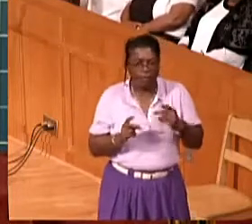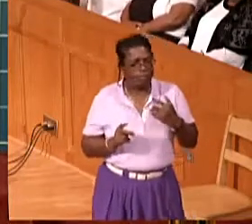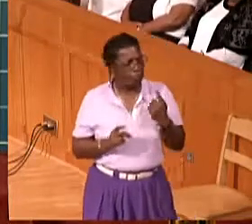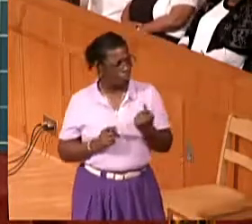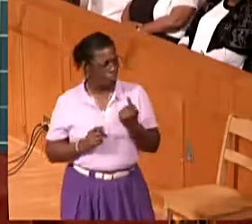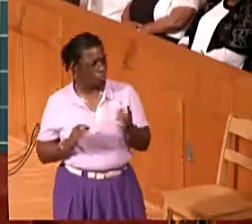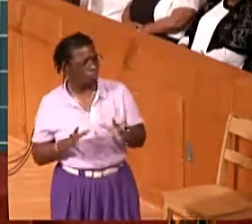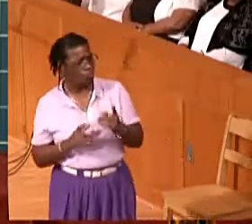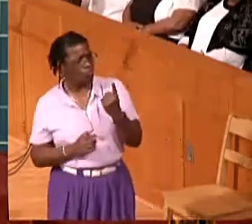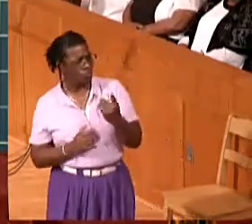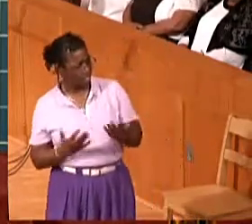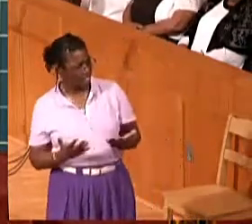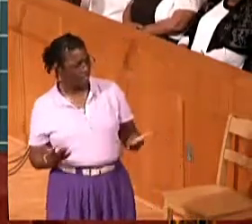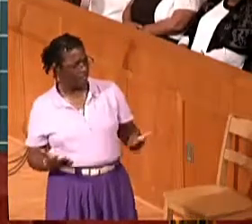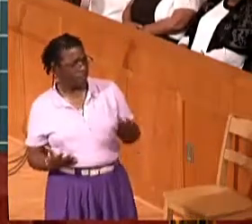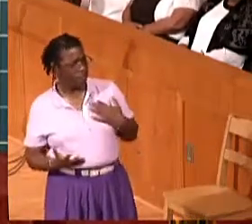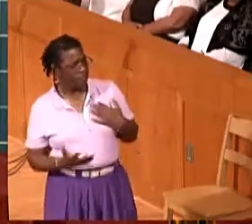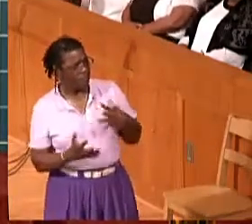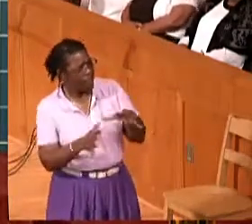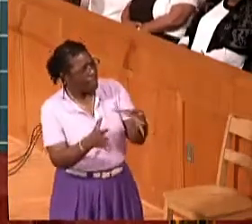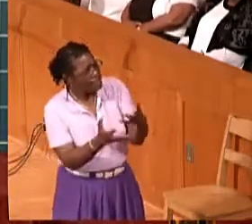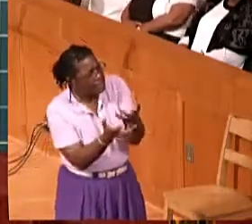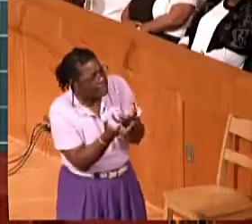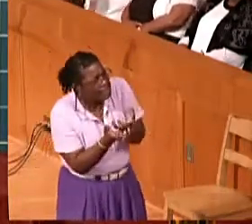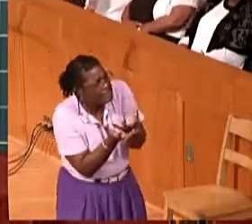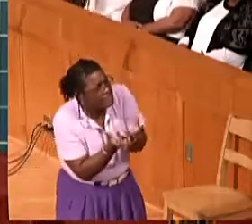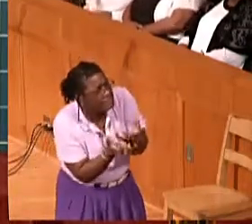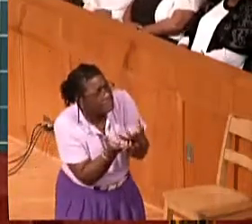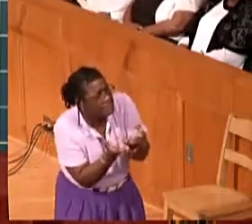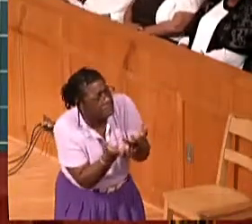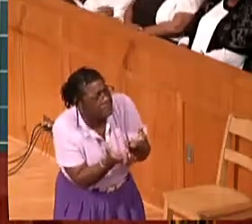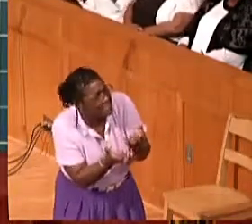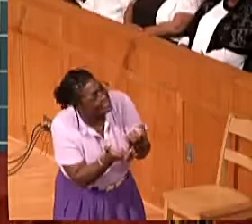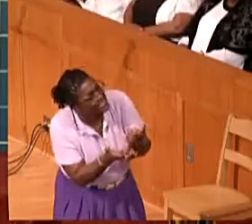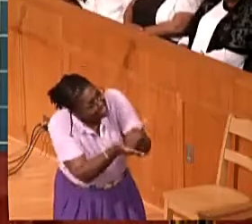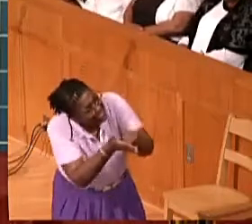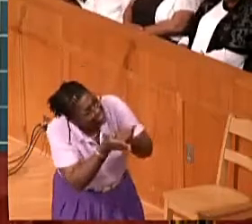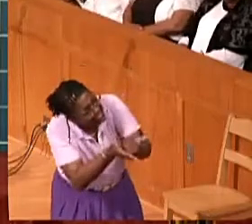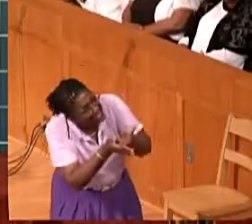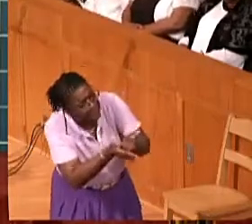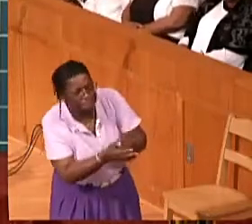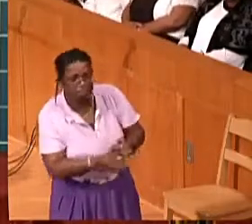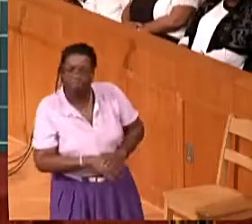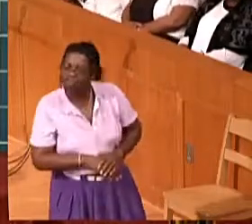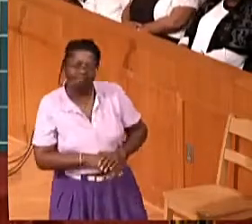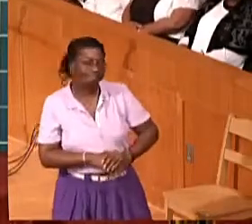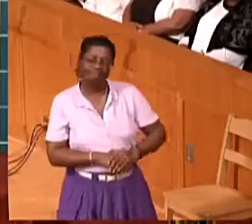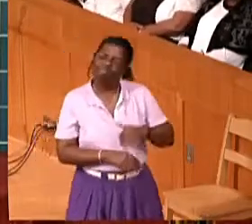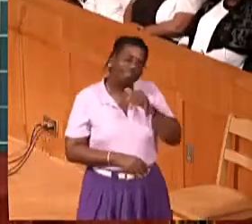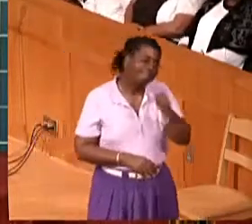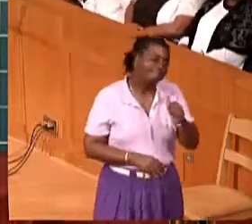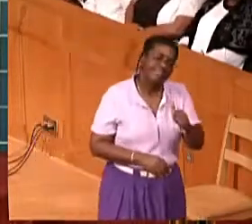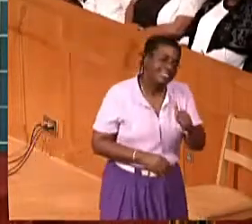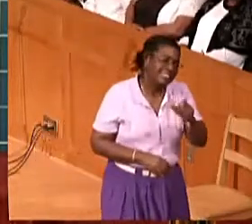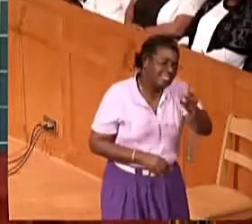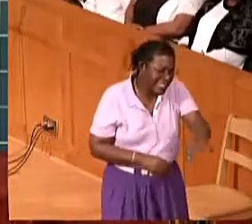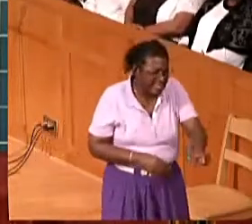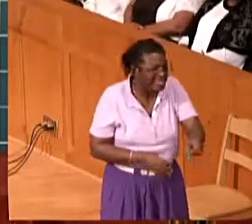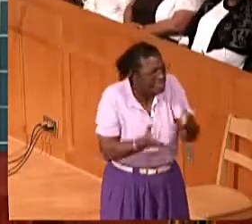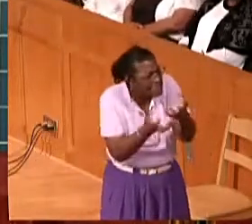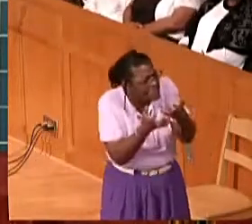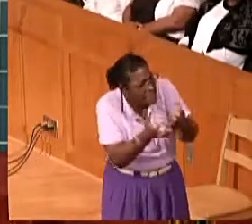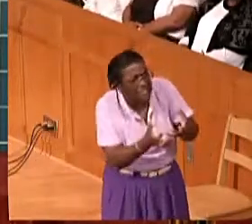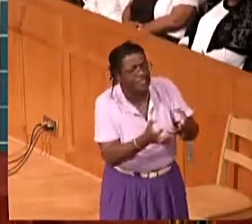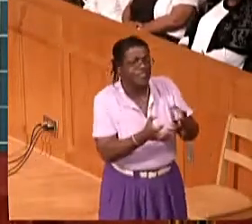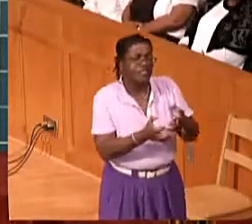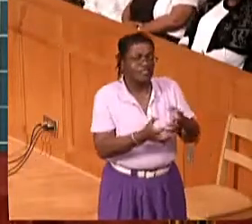thing, and you gotta beg them to do that. Come on, help me somebody. Nobody ought to have to beg you to serve God. You ought to serve him because